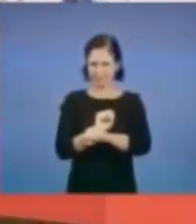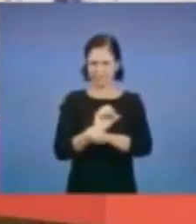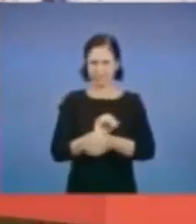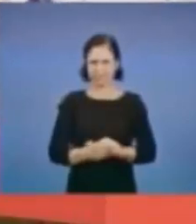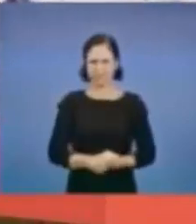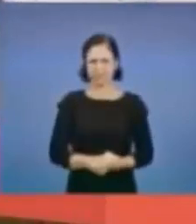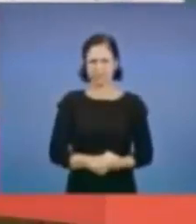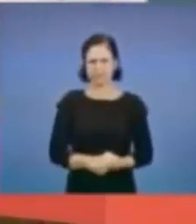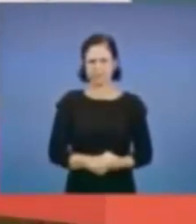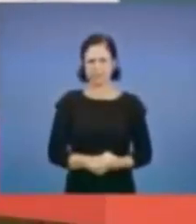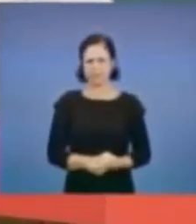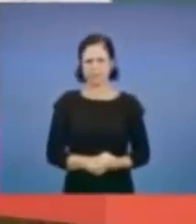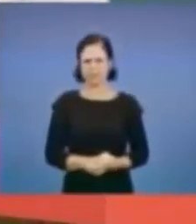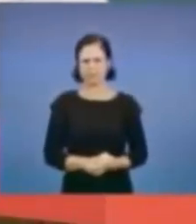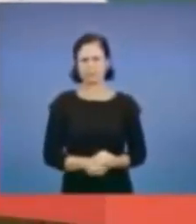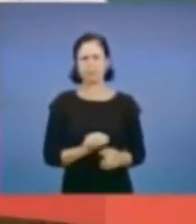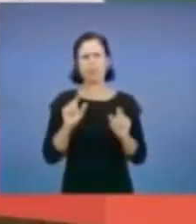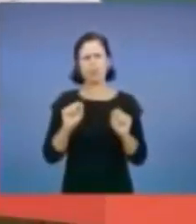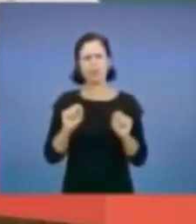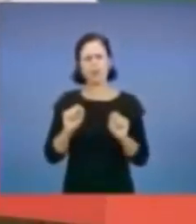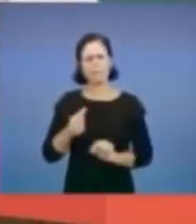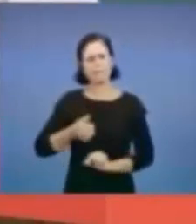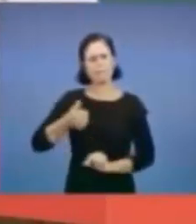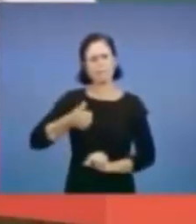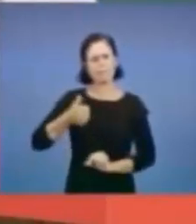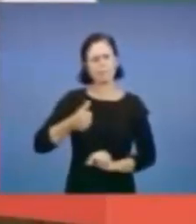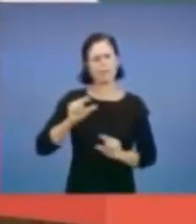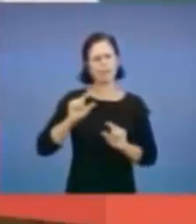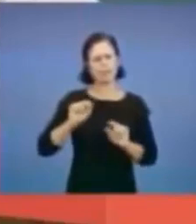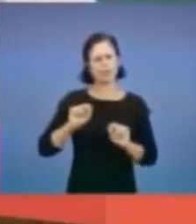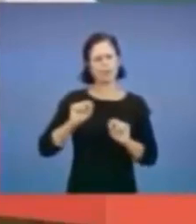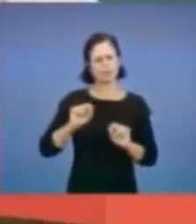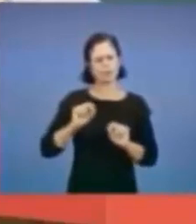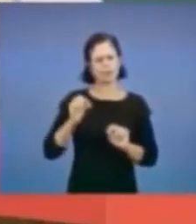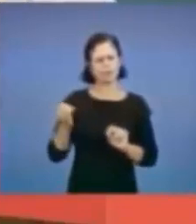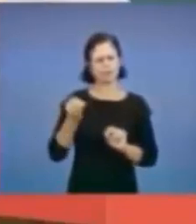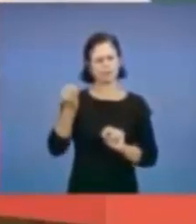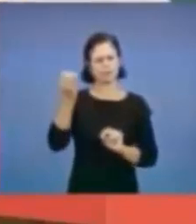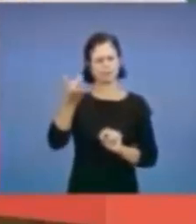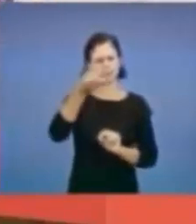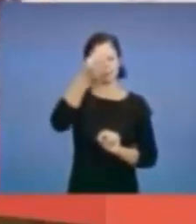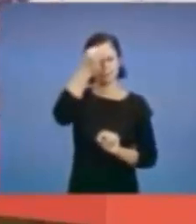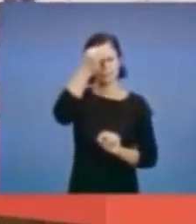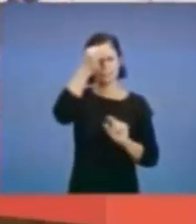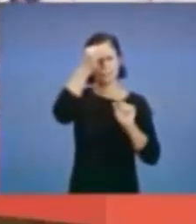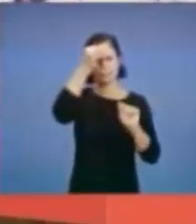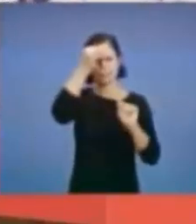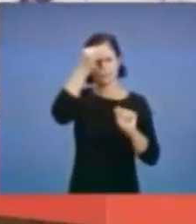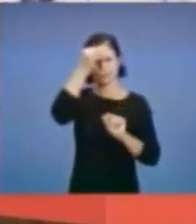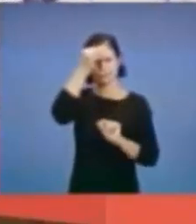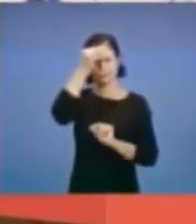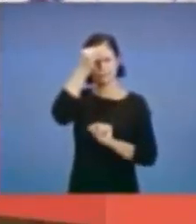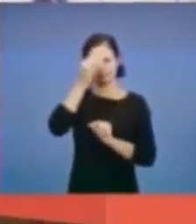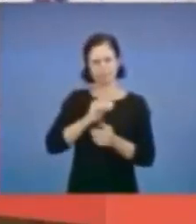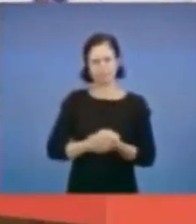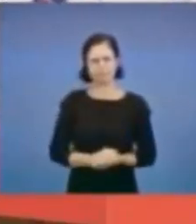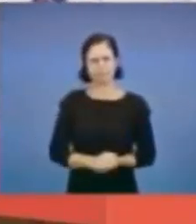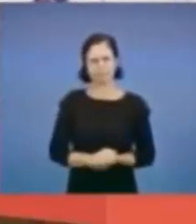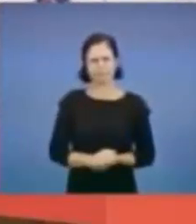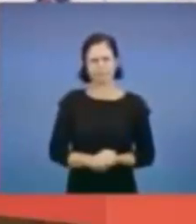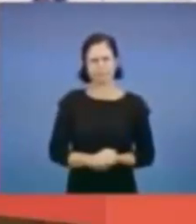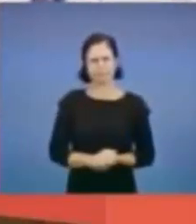Let's stop here. So the first thing that I want here is to know